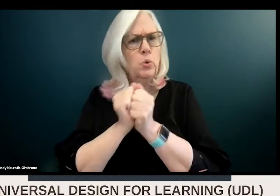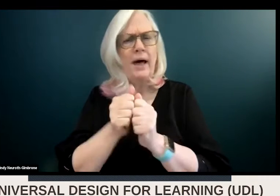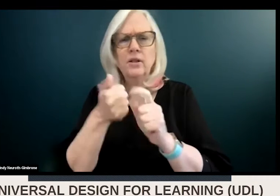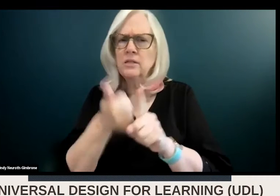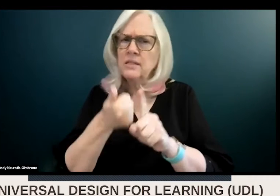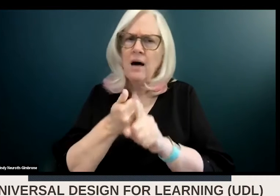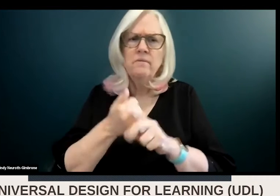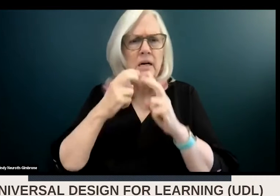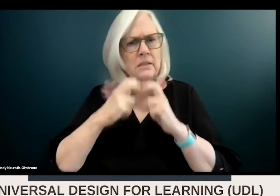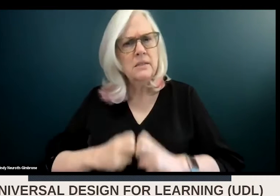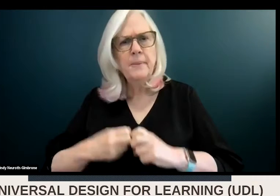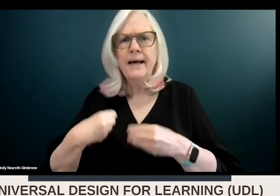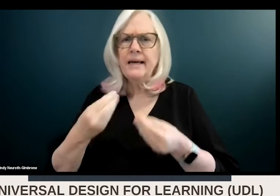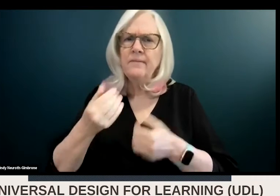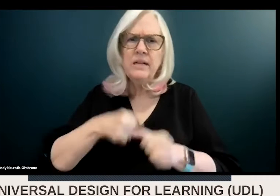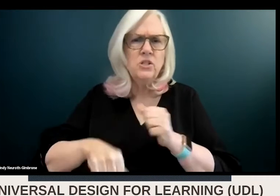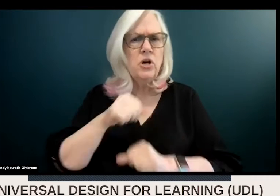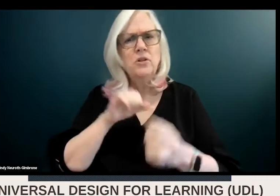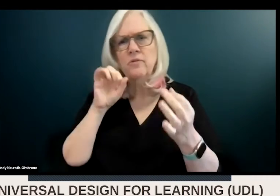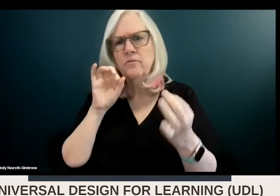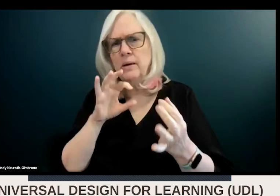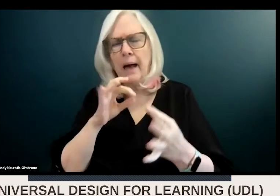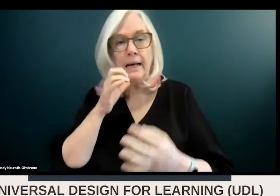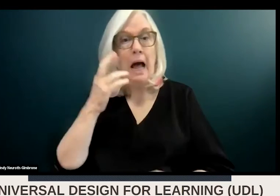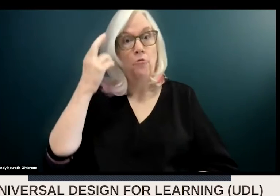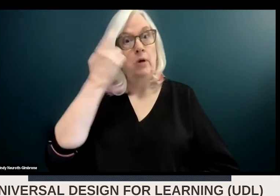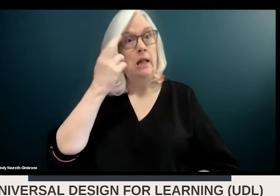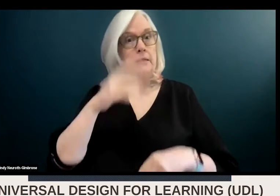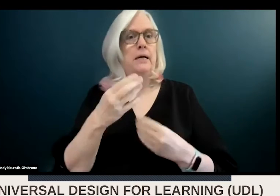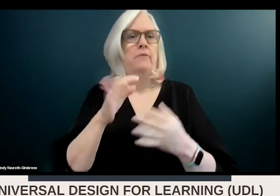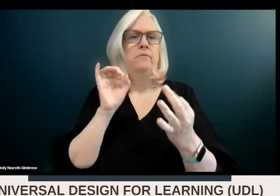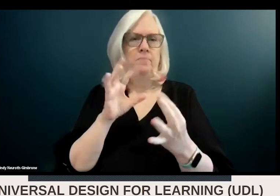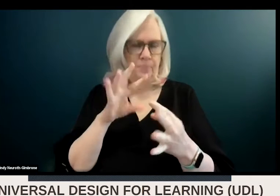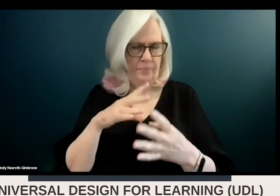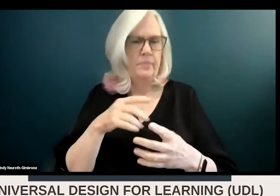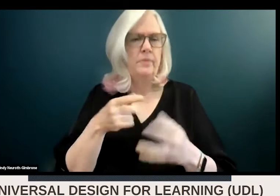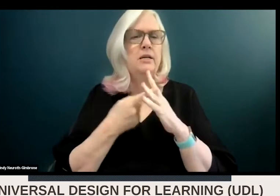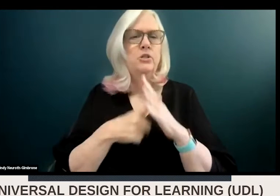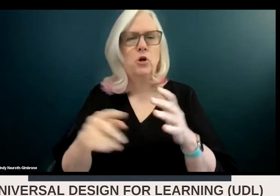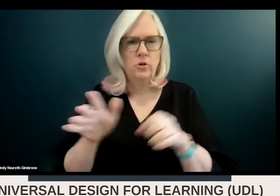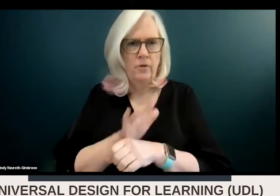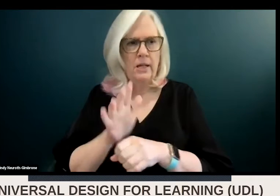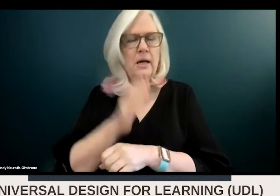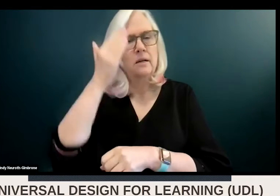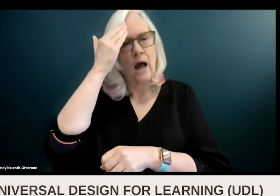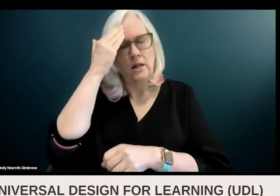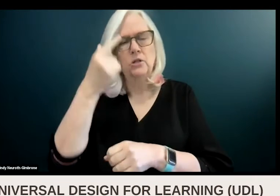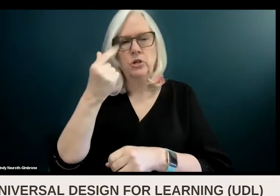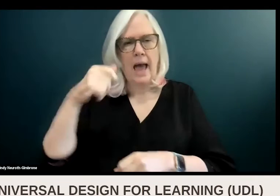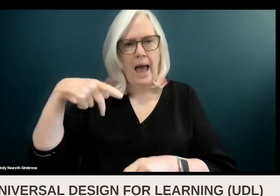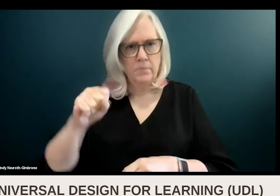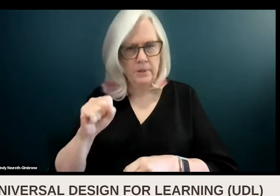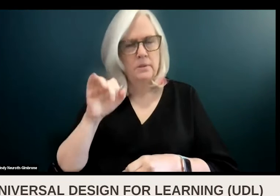other feedback, often without even realizing they are doing so. They begin to fill in knowledge gaps that exist simply due to individual